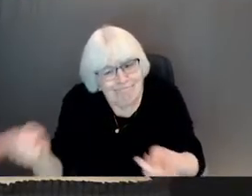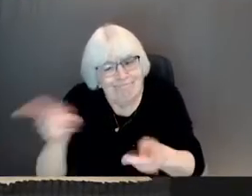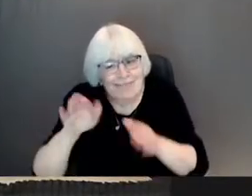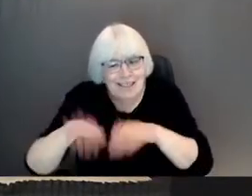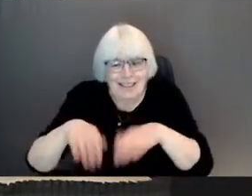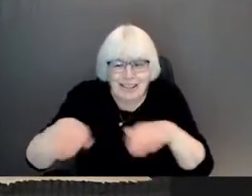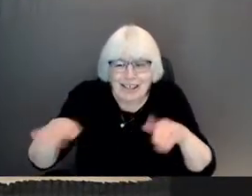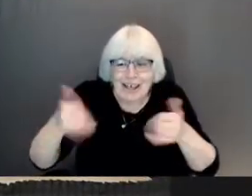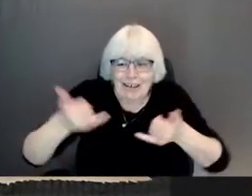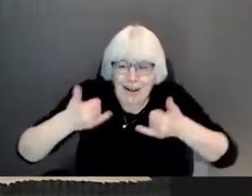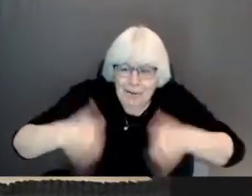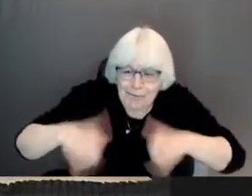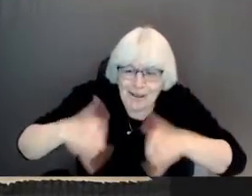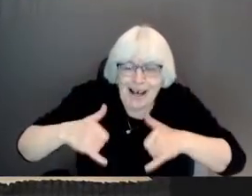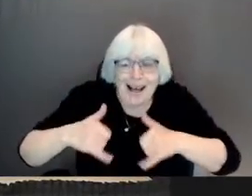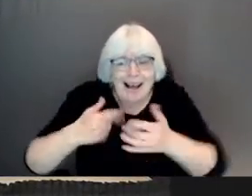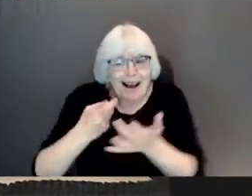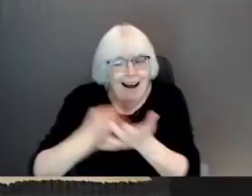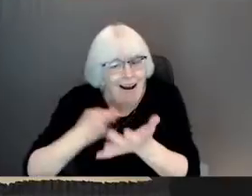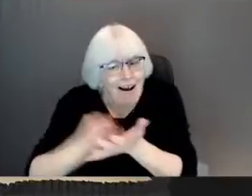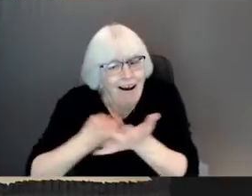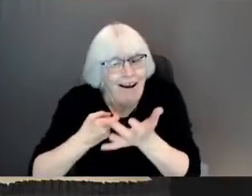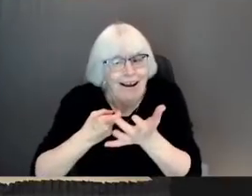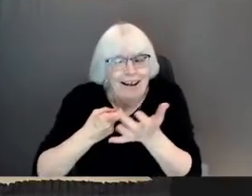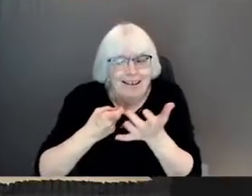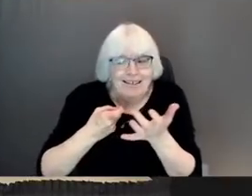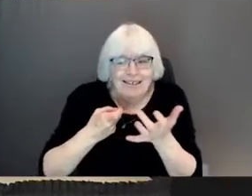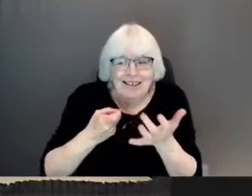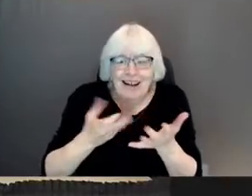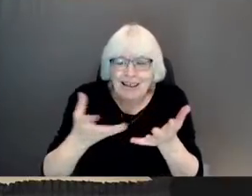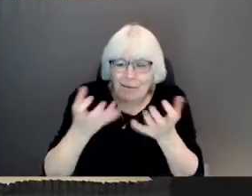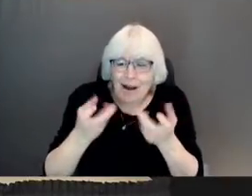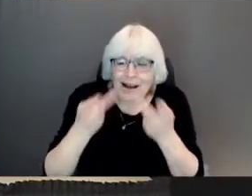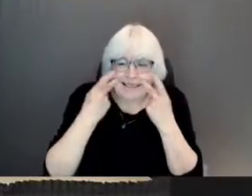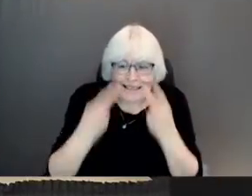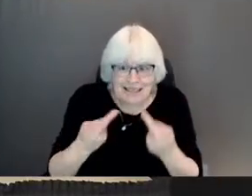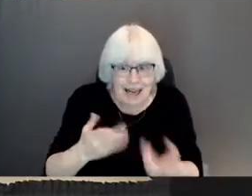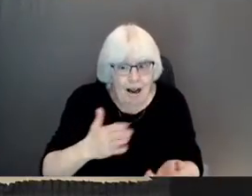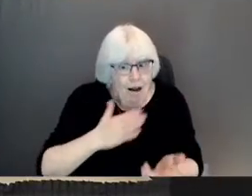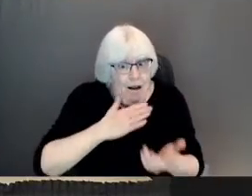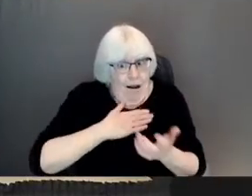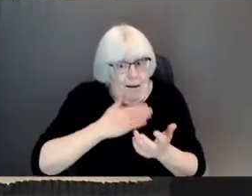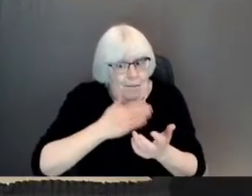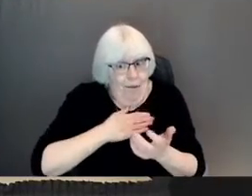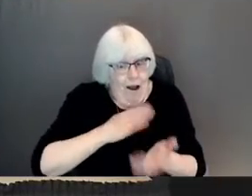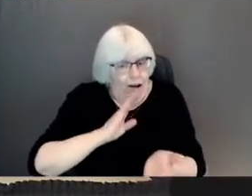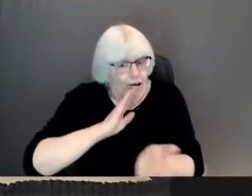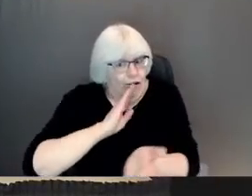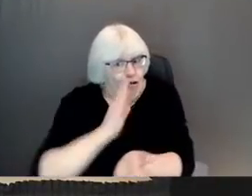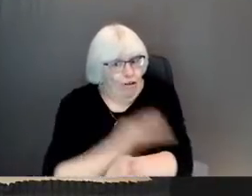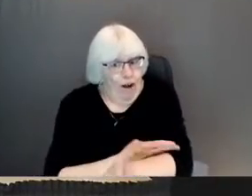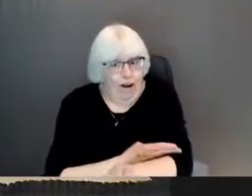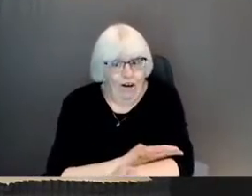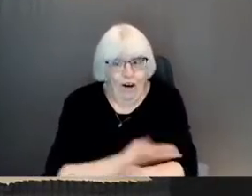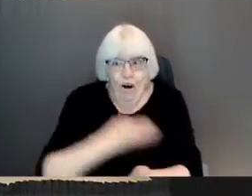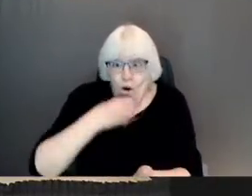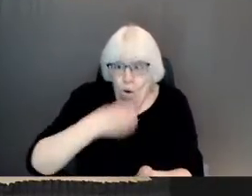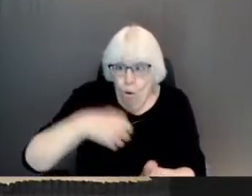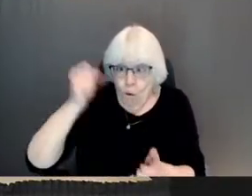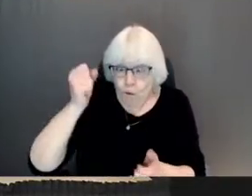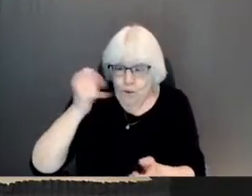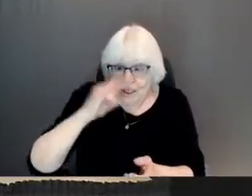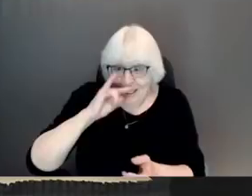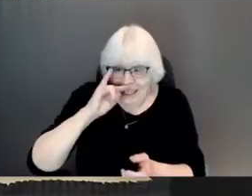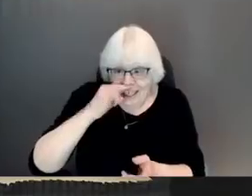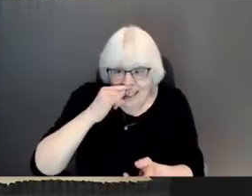oldest, my daughter, this is her last year of hockey. This is the last year of hockey for her friends of organized